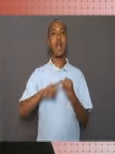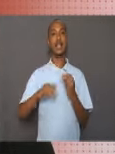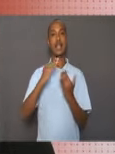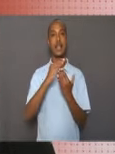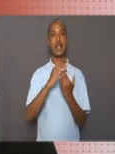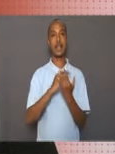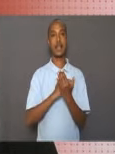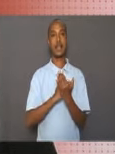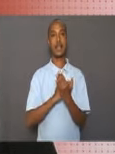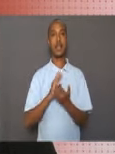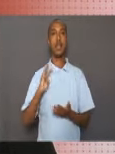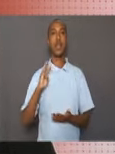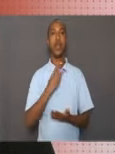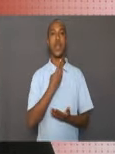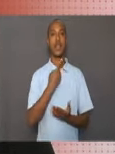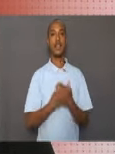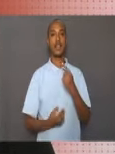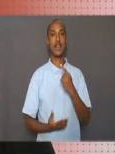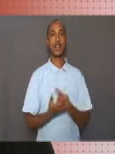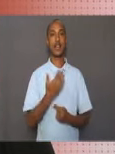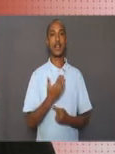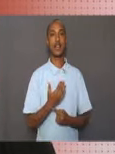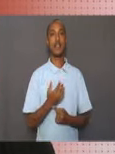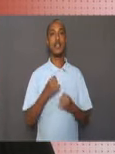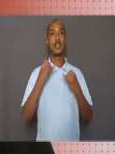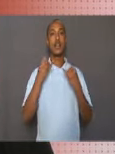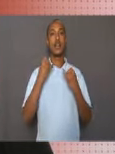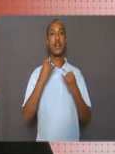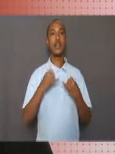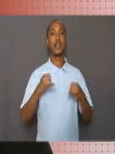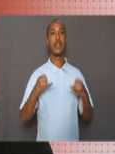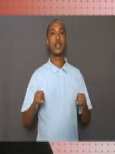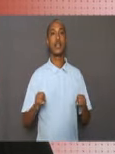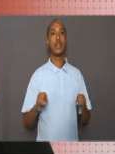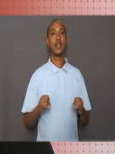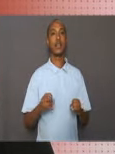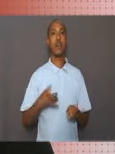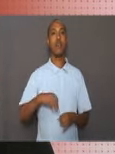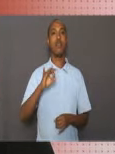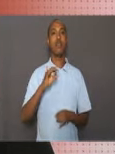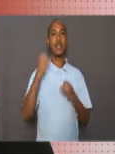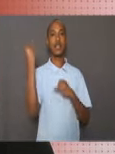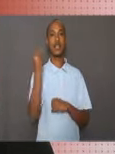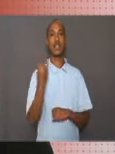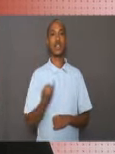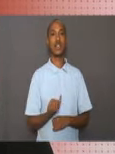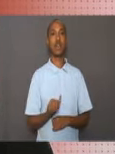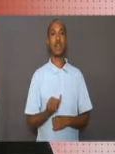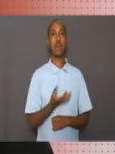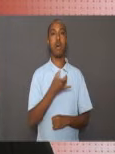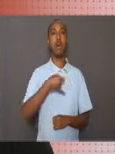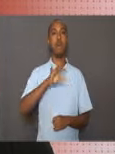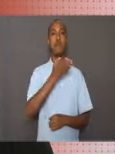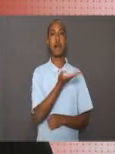lesson, we discussed the classical theories of the structure of